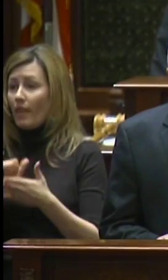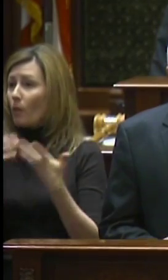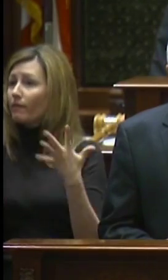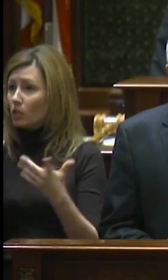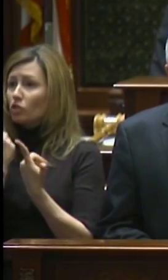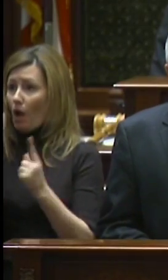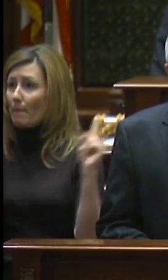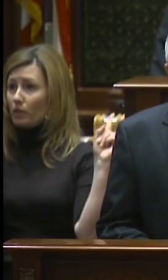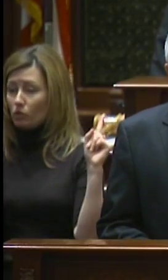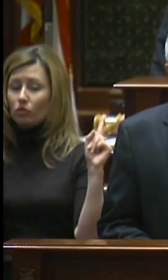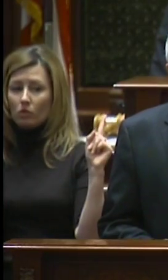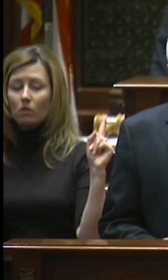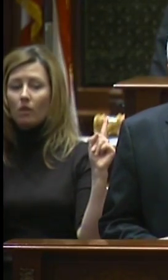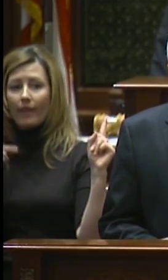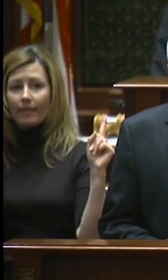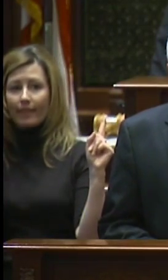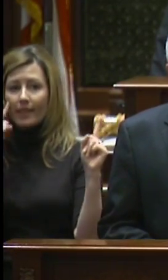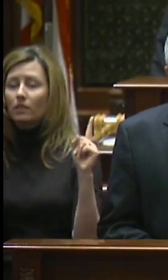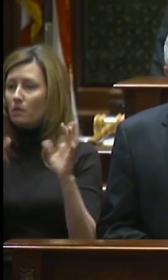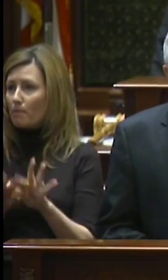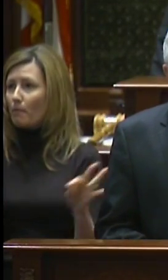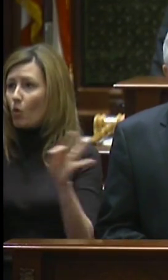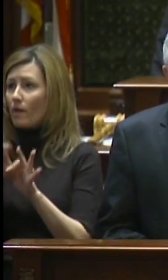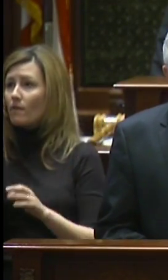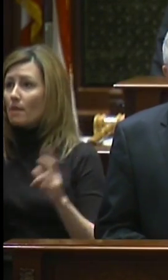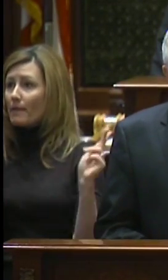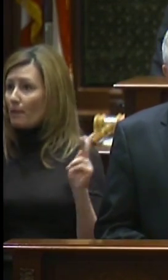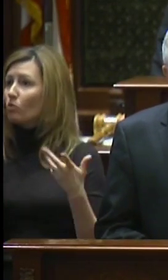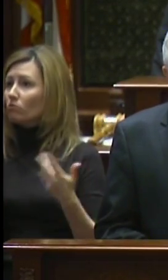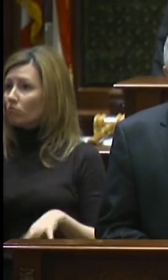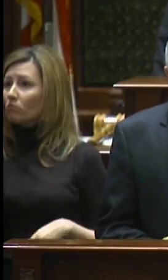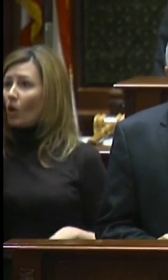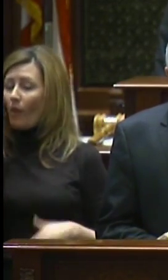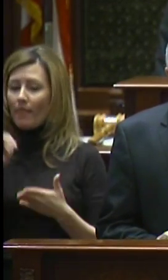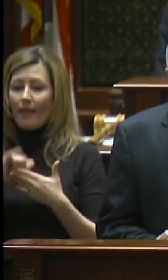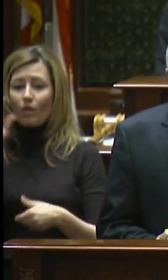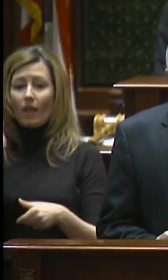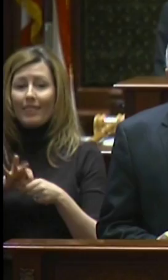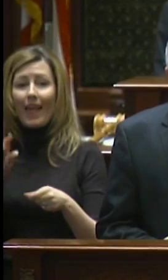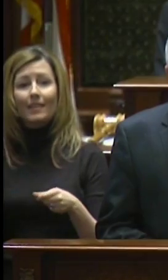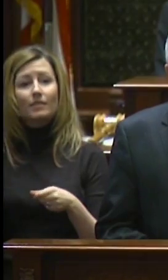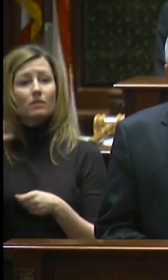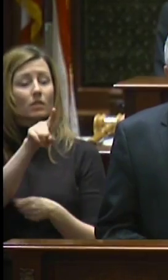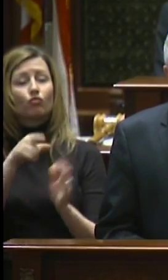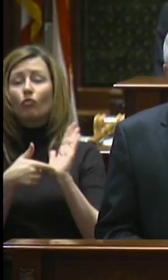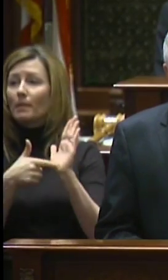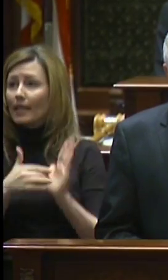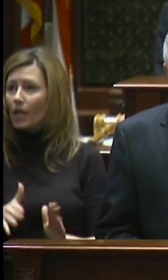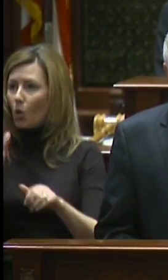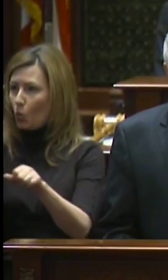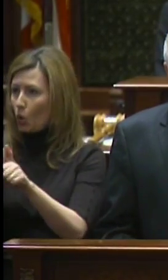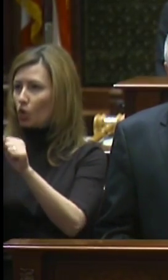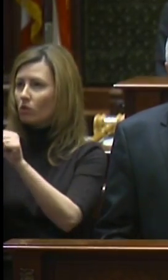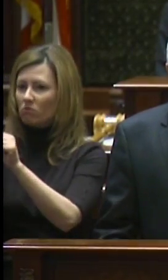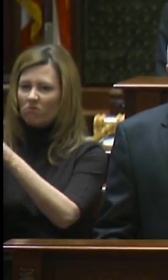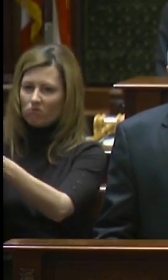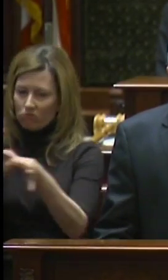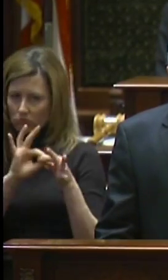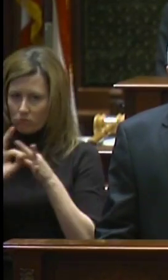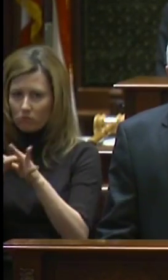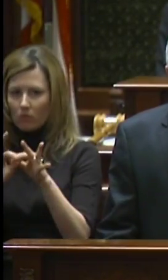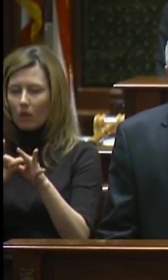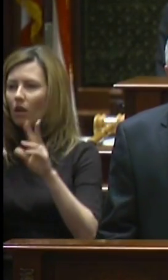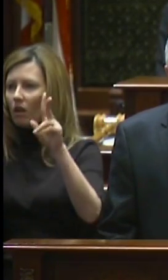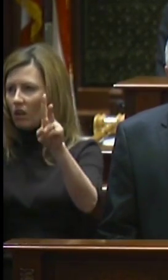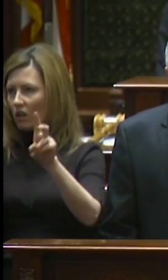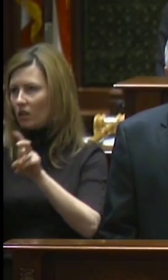accomplished, and I think it is something that's important for the people to know that their elected representatives work together on